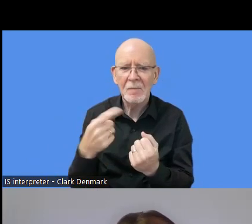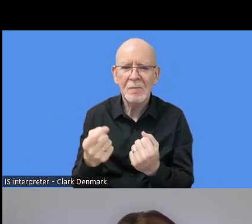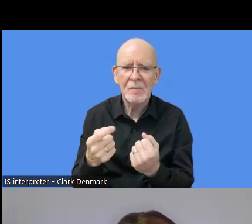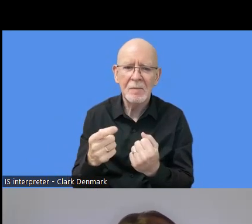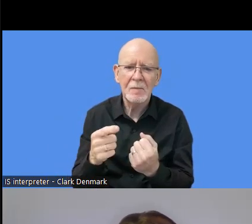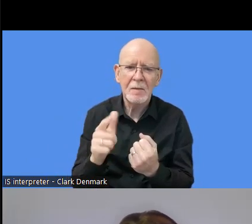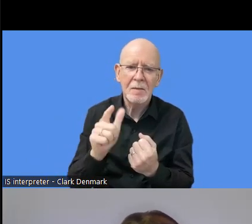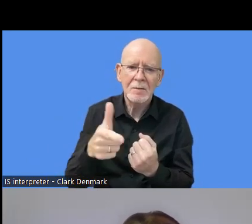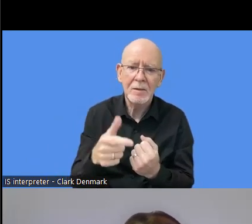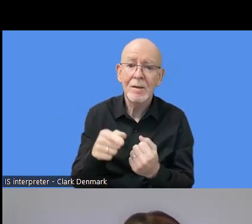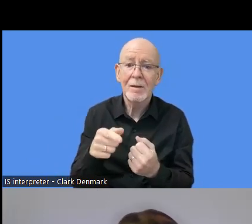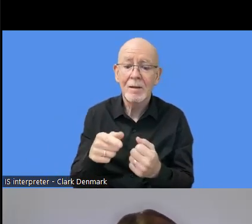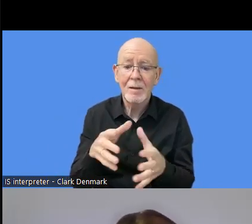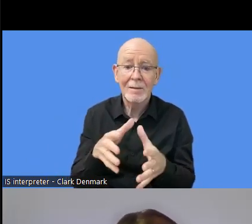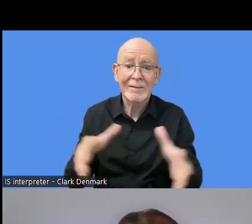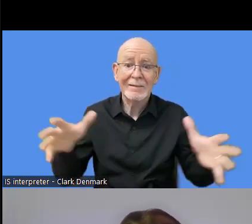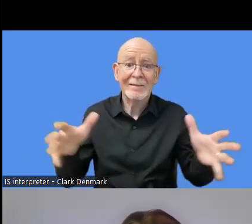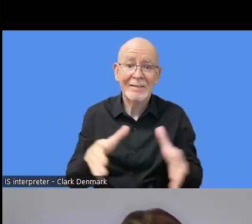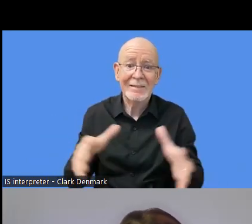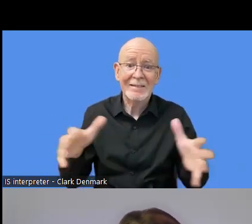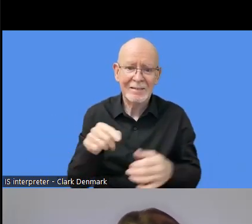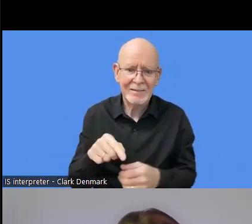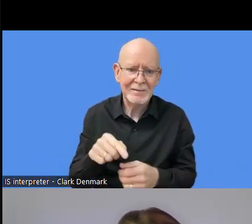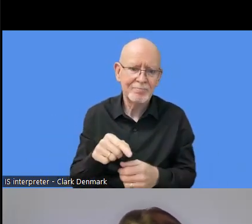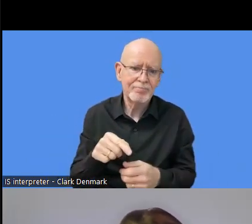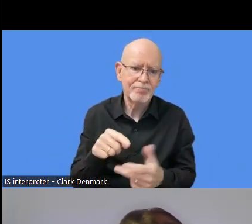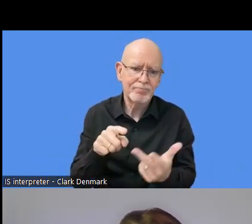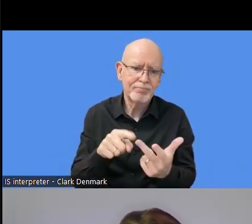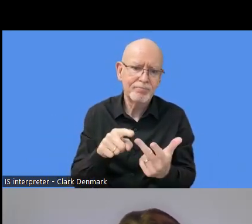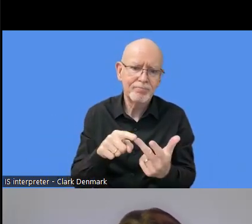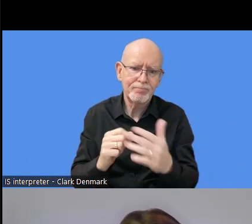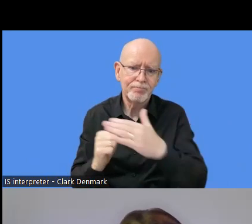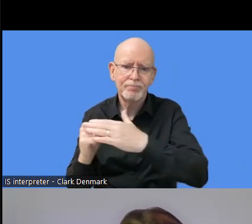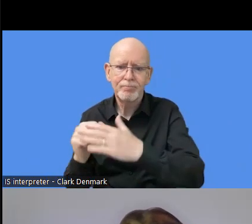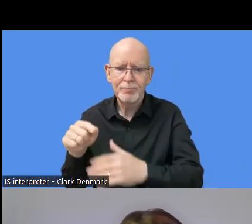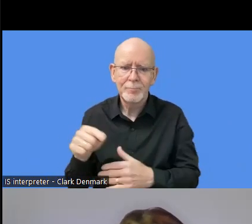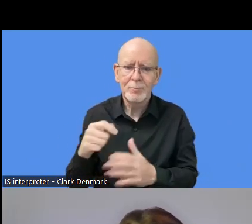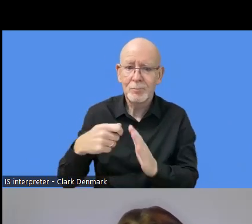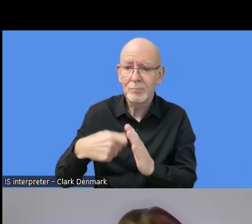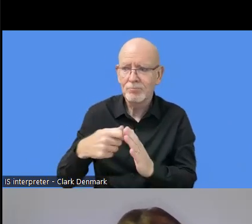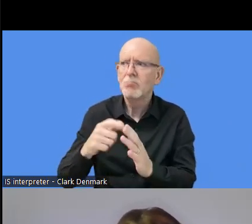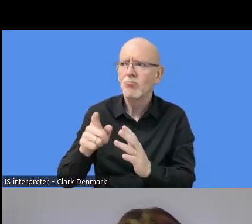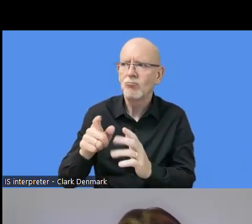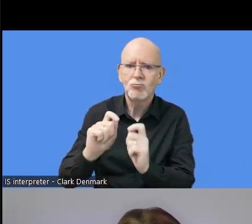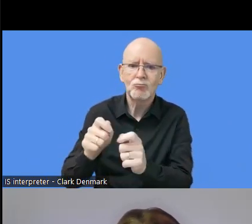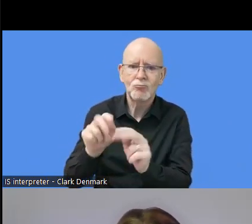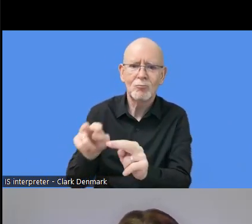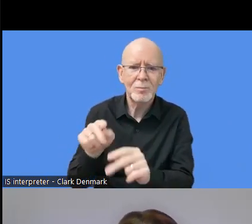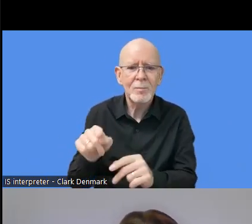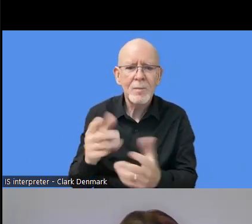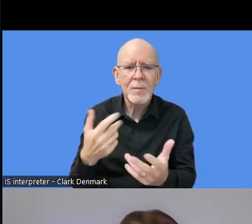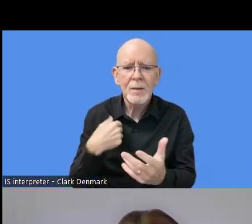accept programs, projects, solutions that only work in a very specific geographical or